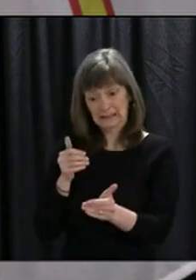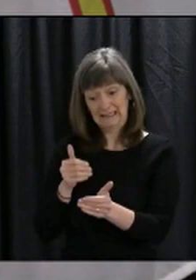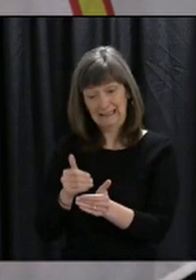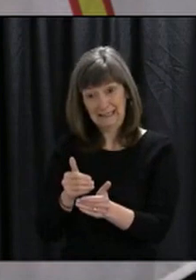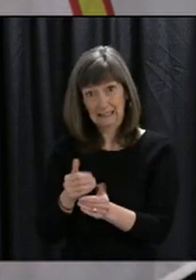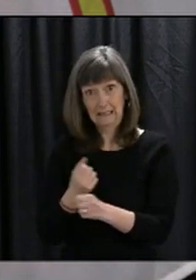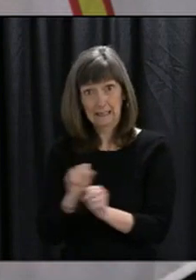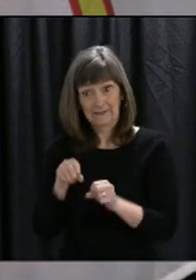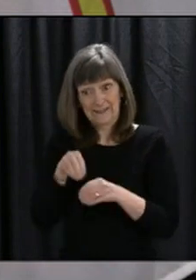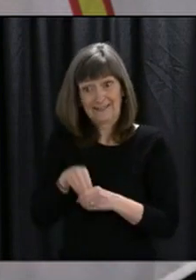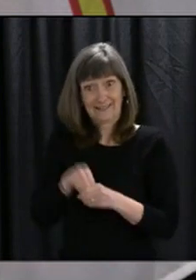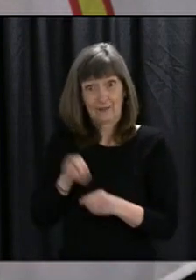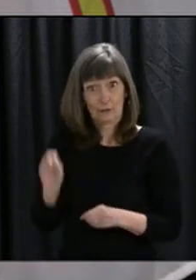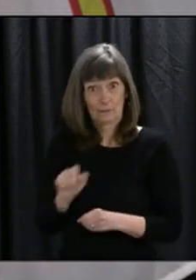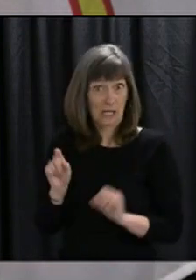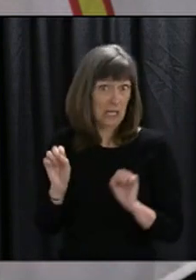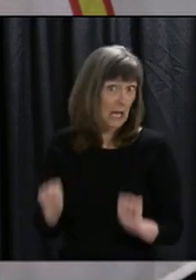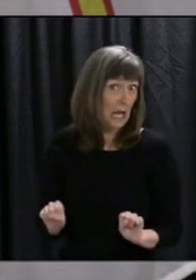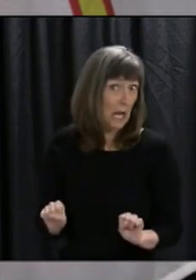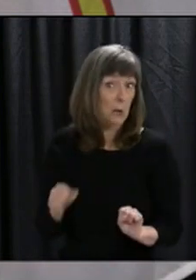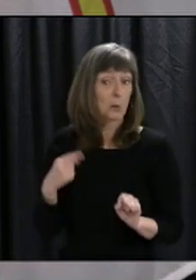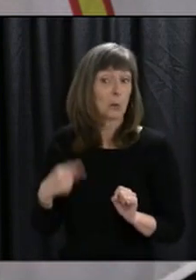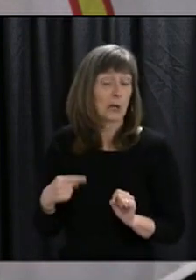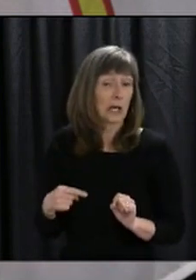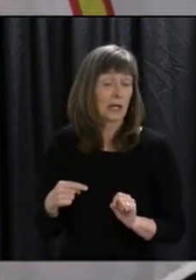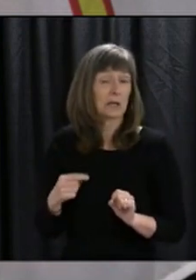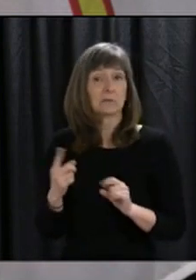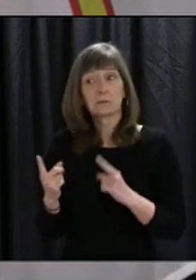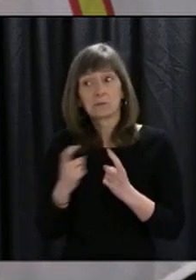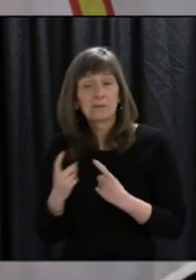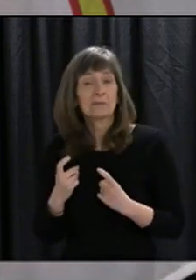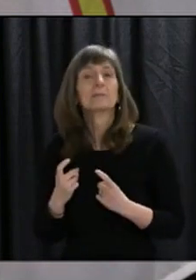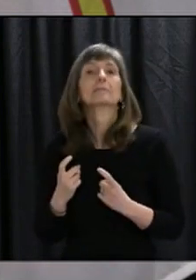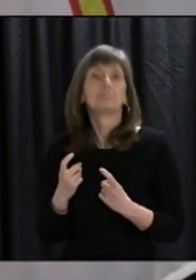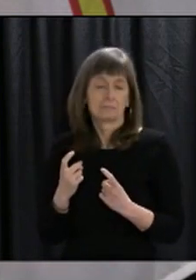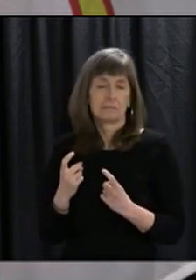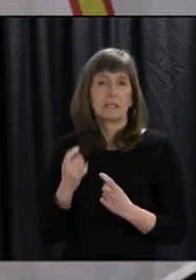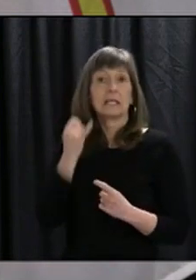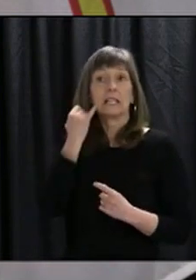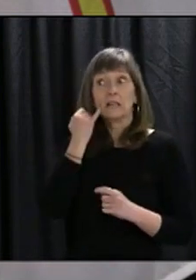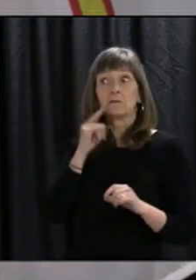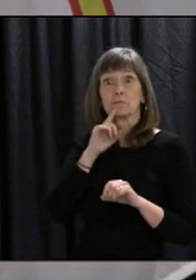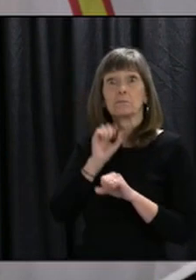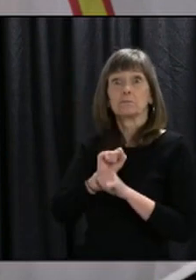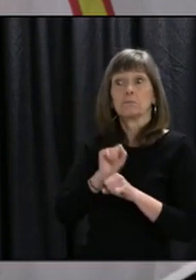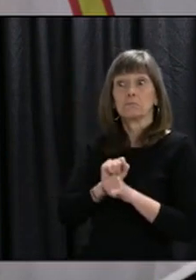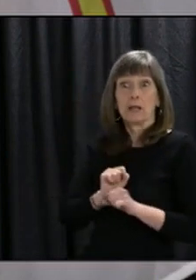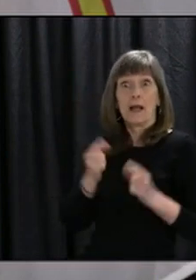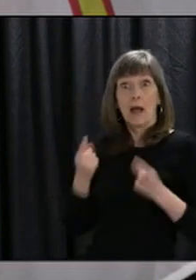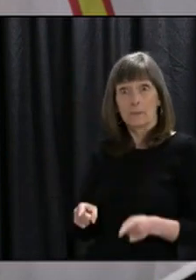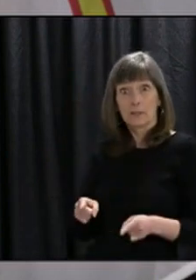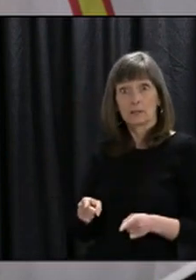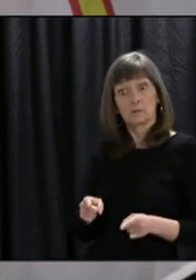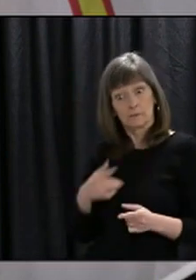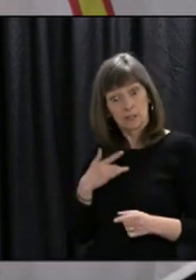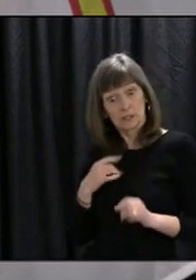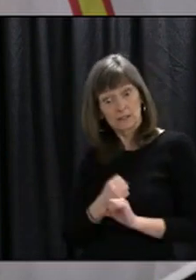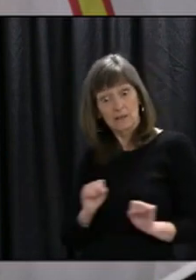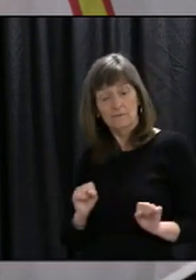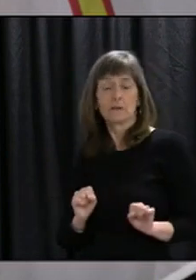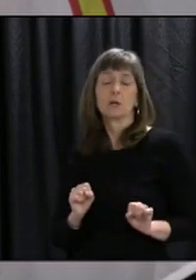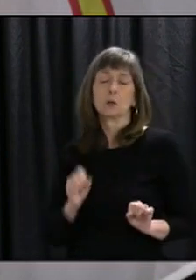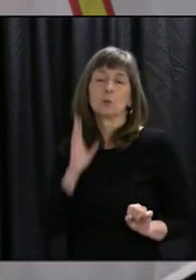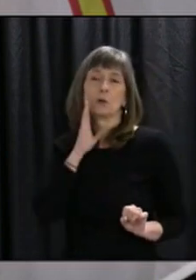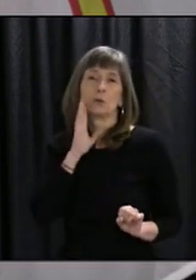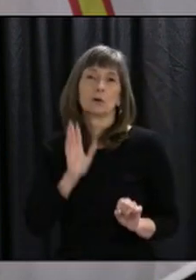within our province, we would actually be promoting a stay-at-home vacation type concept so that